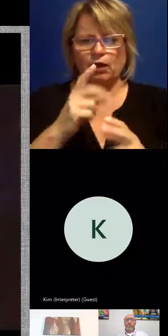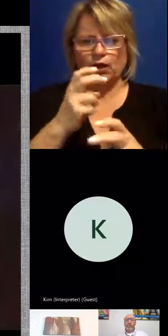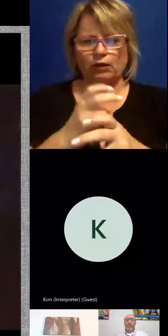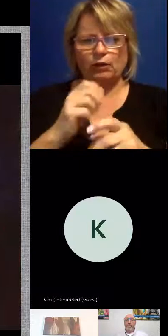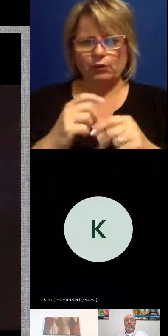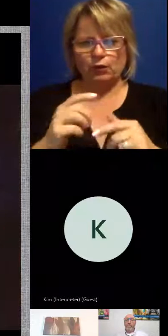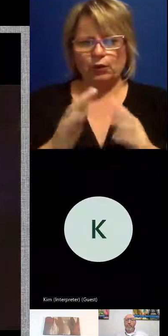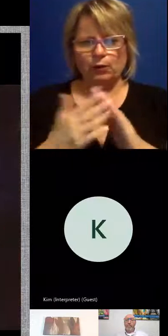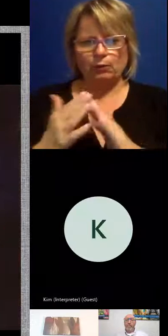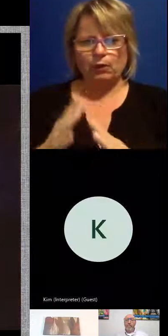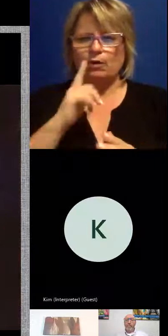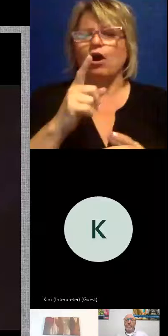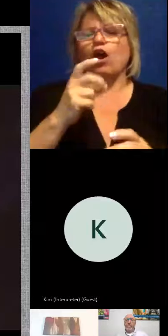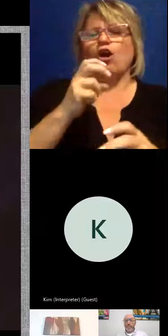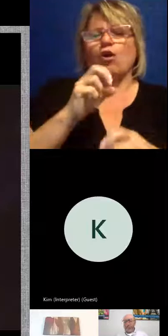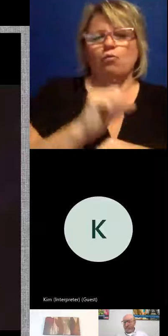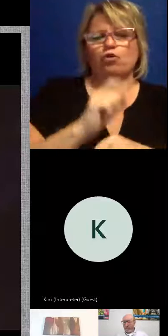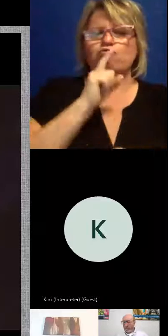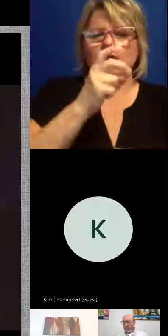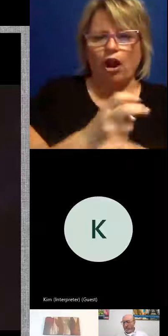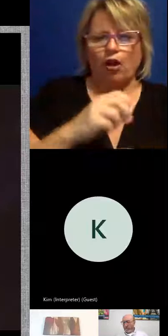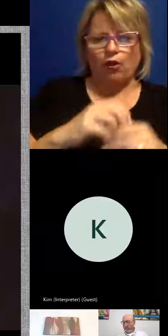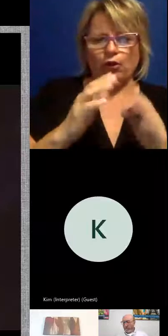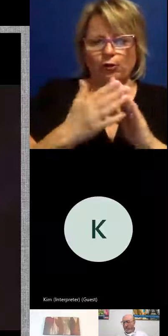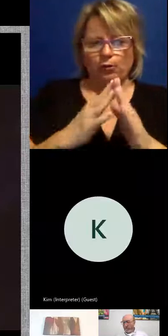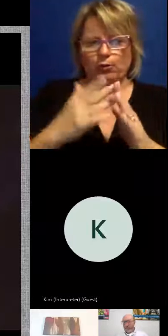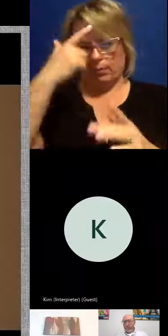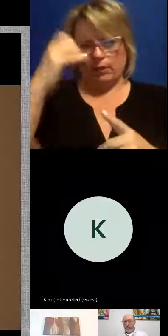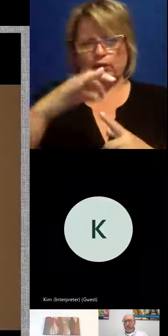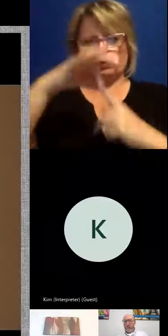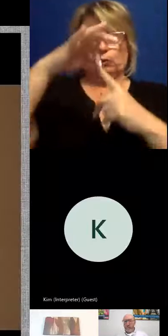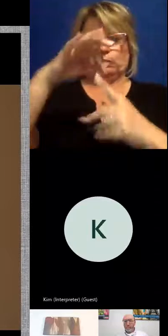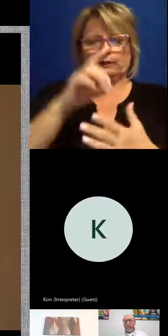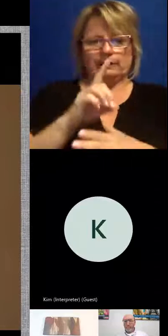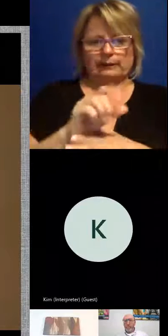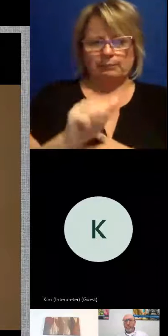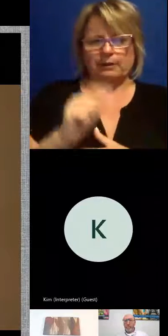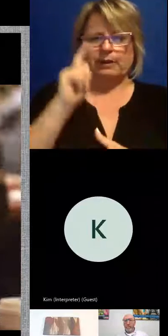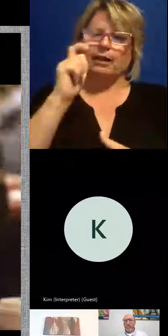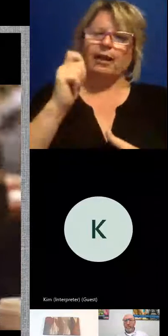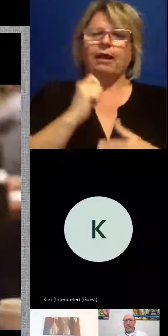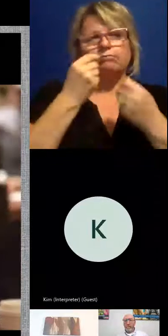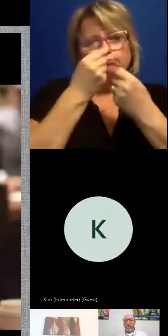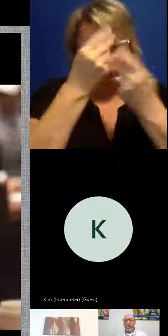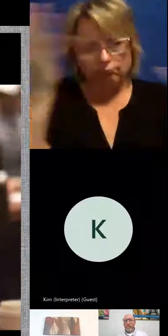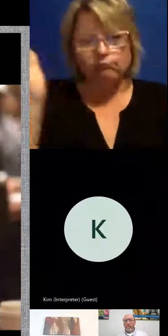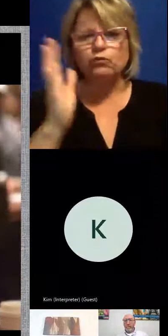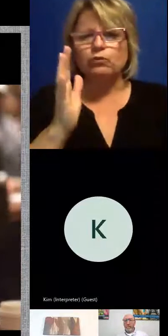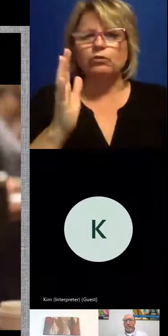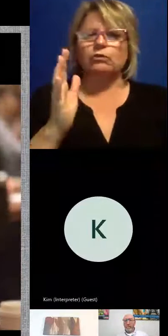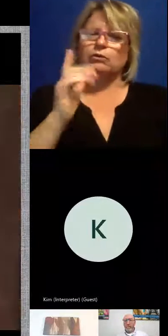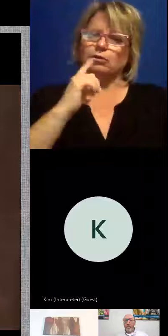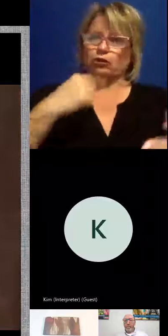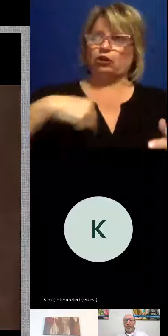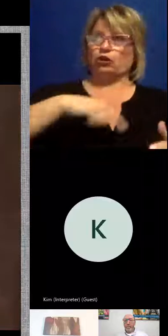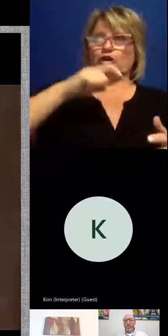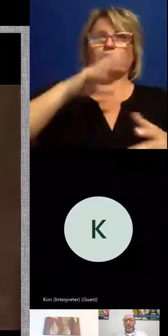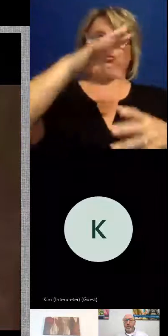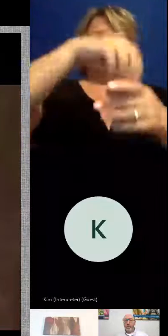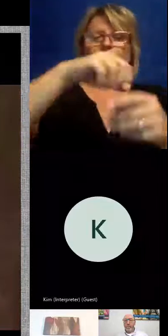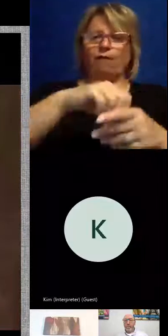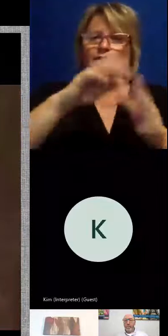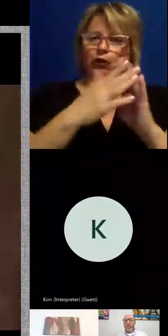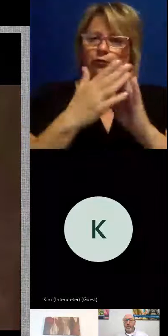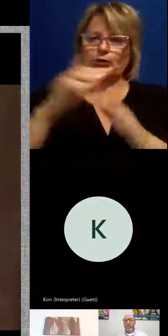in the community because of my unique disability to get the word out that people like us should be in the community. Speaking up